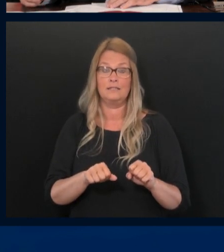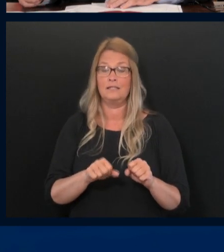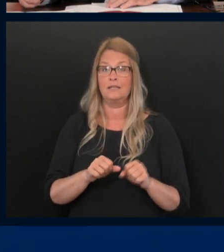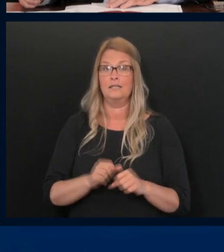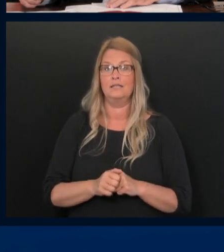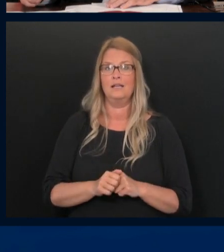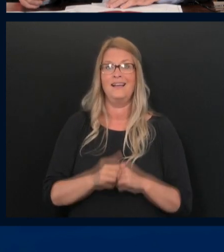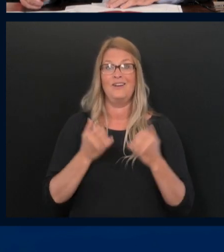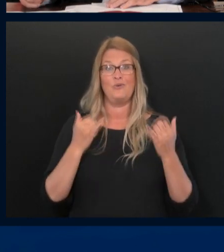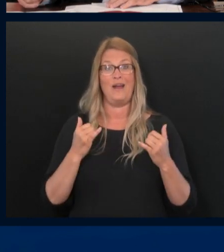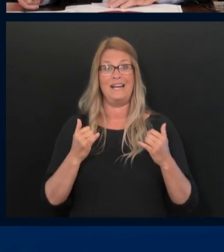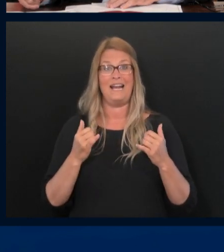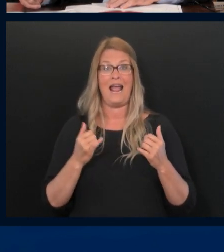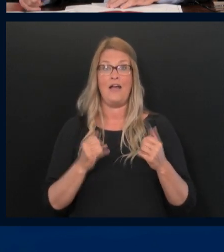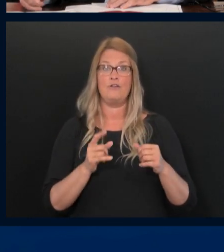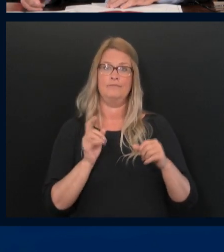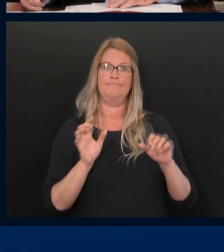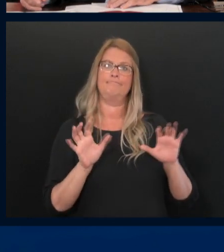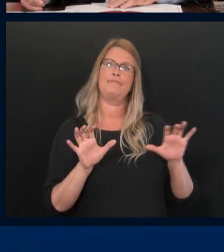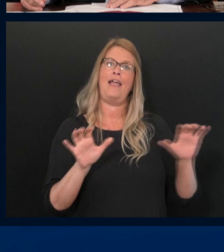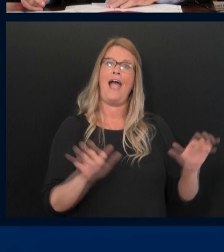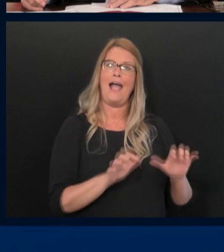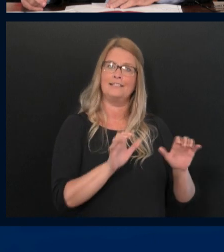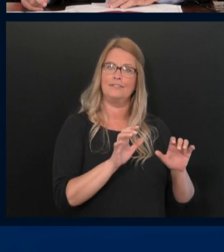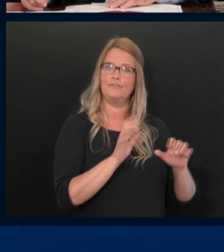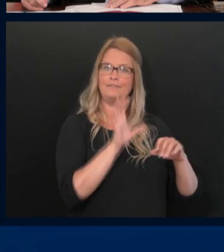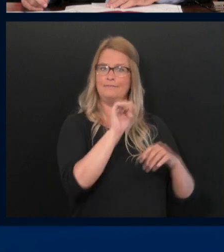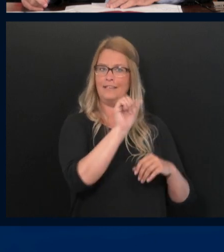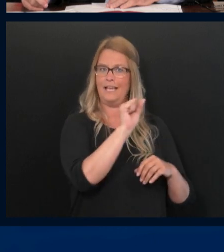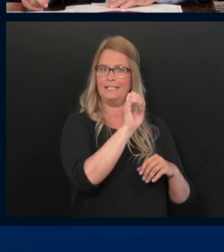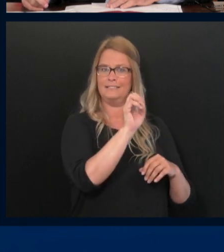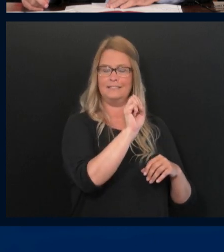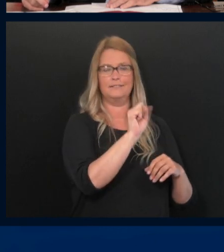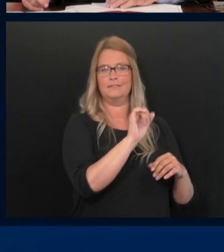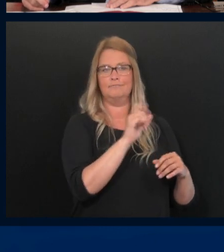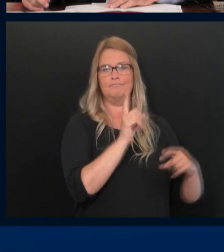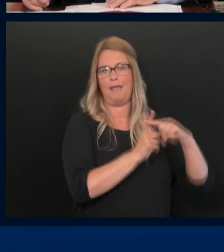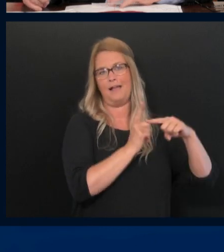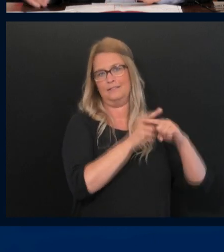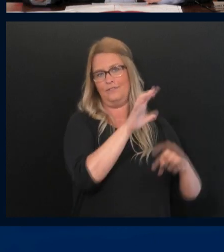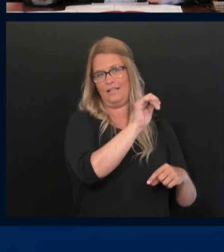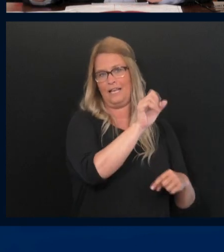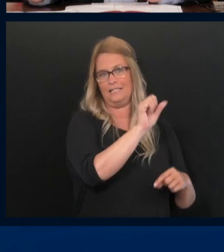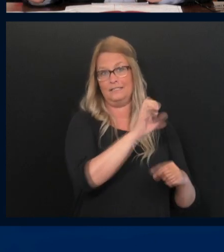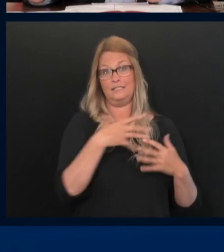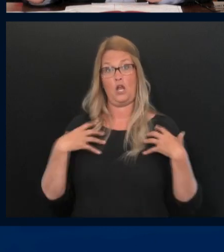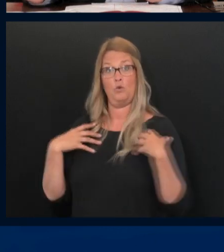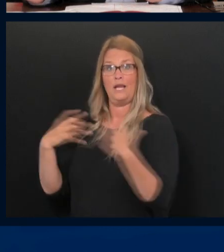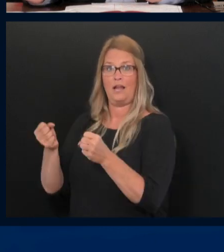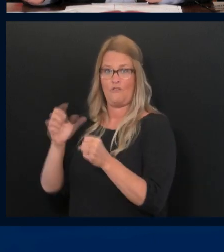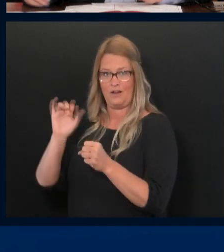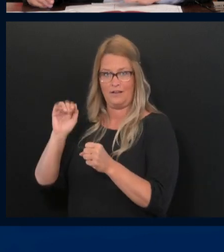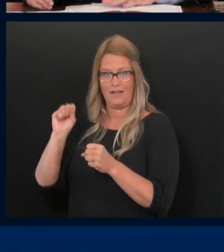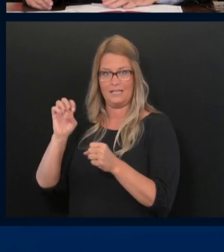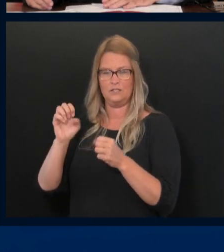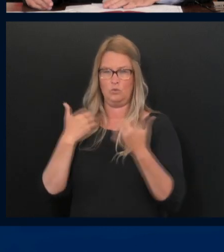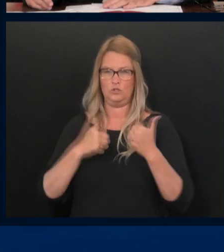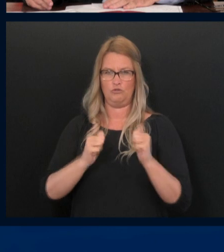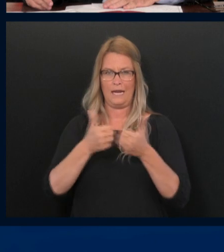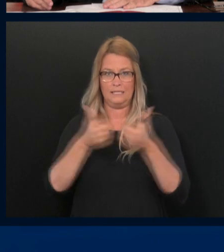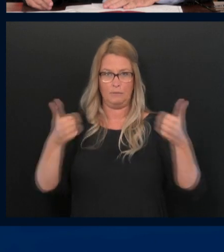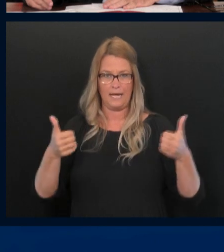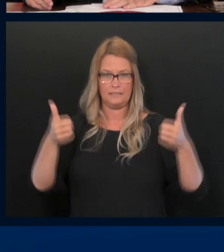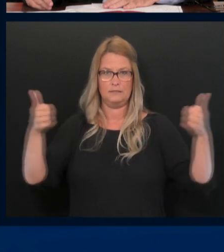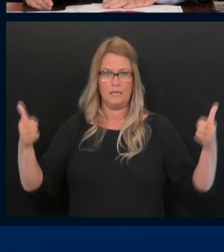active cases and the recovered cases, we're still continuing to separate in a